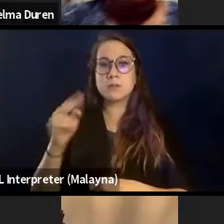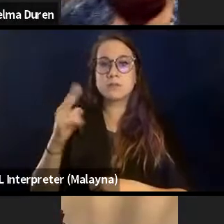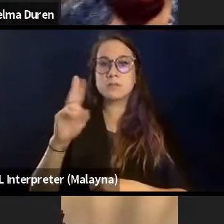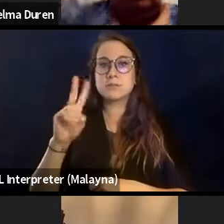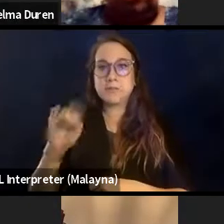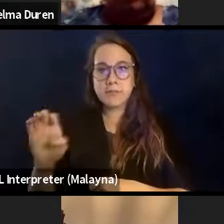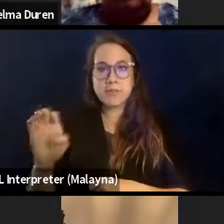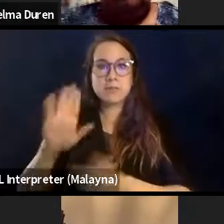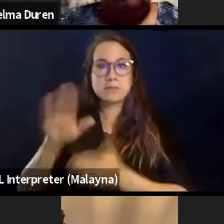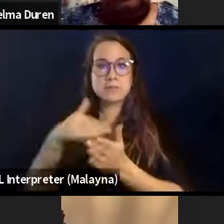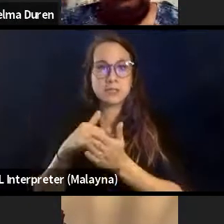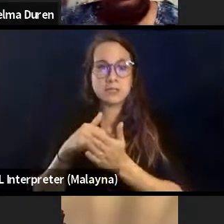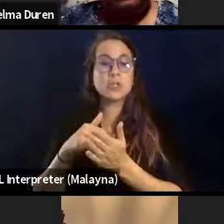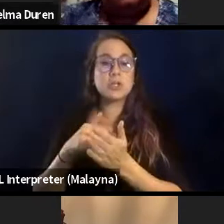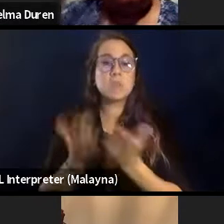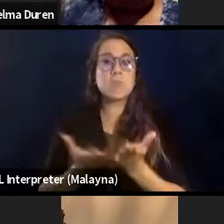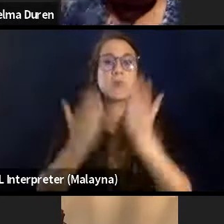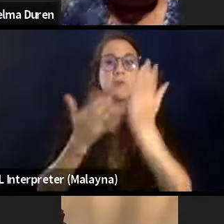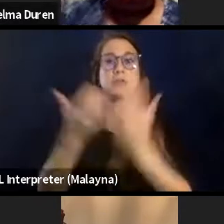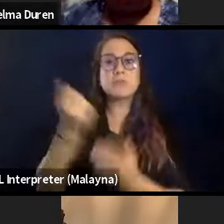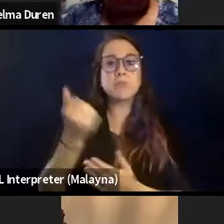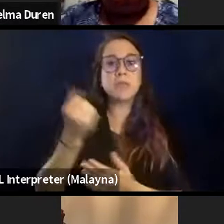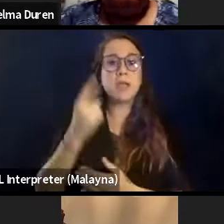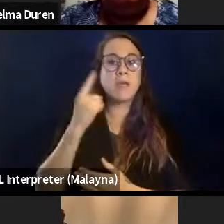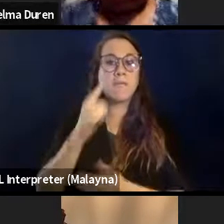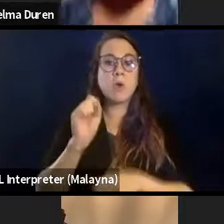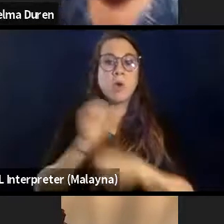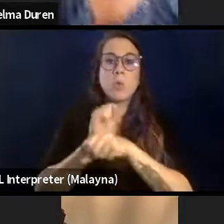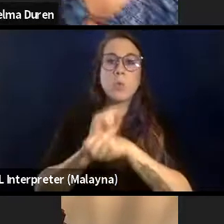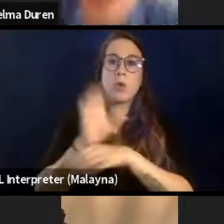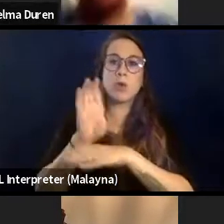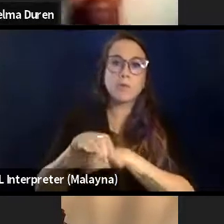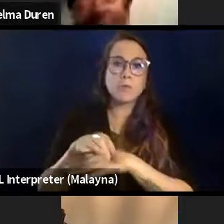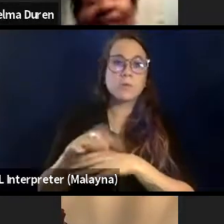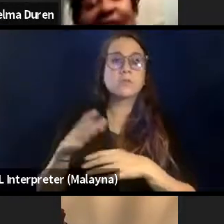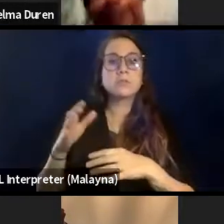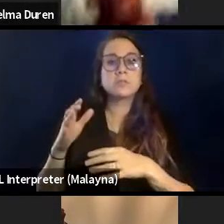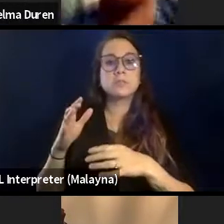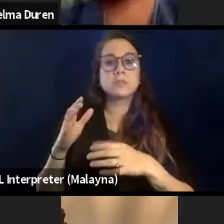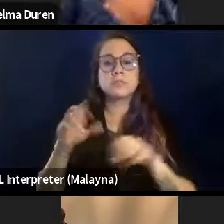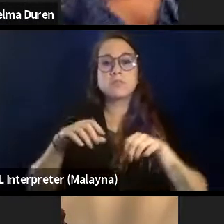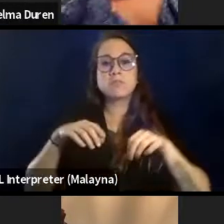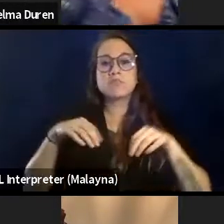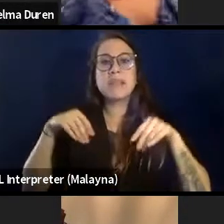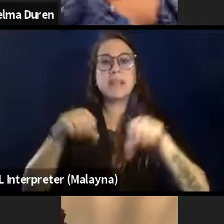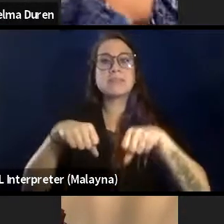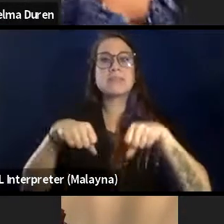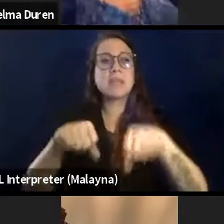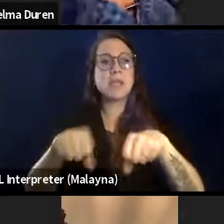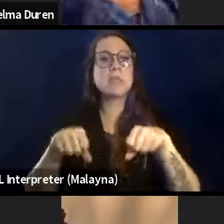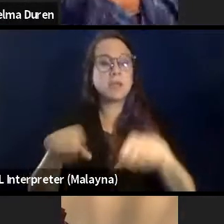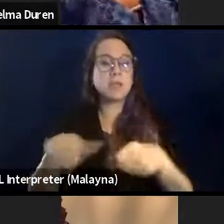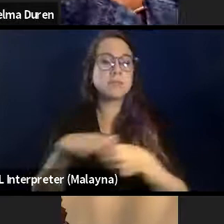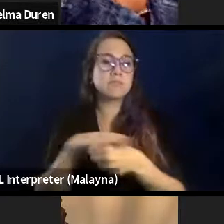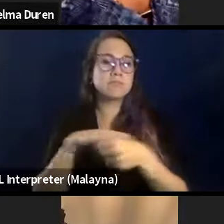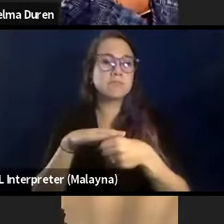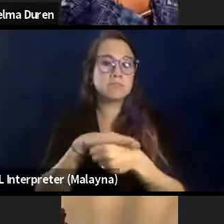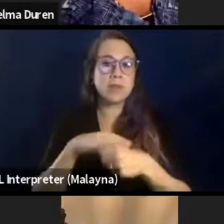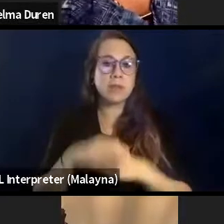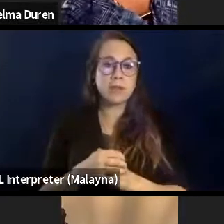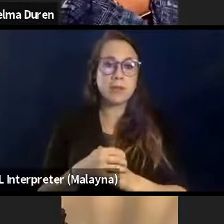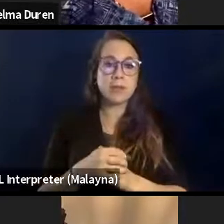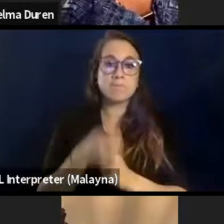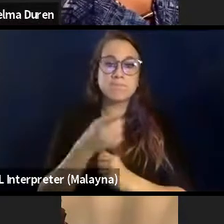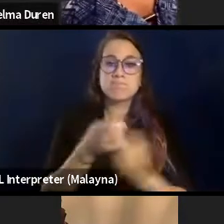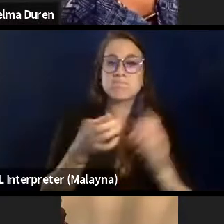for community landscaping and workforce development. Just before we turn things over to Ms. Duran to talk about what she'd like to